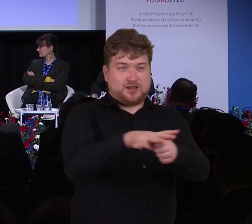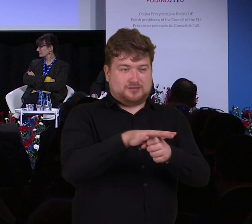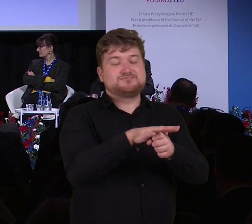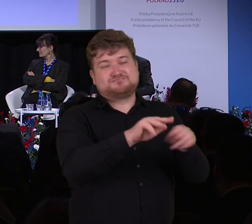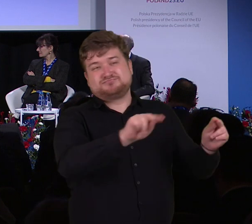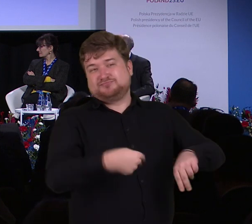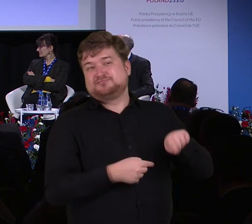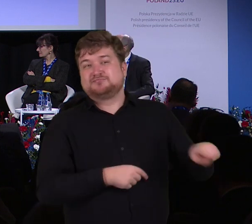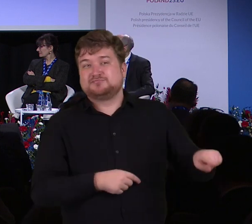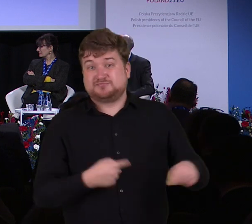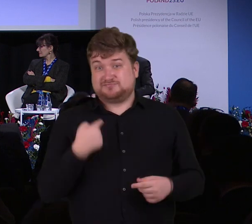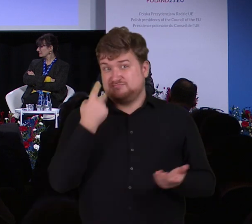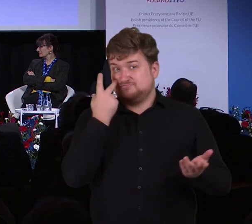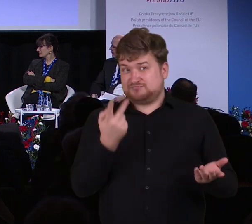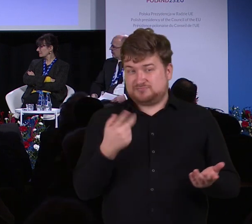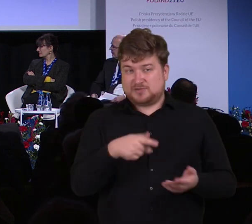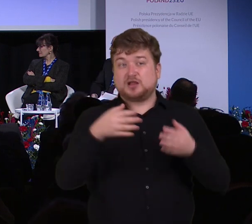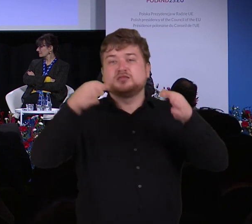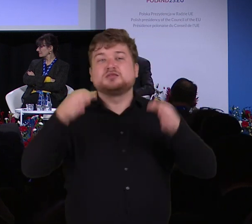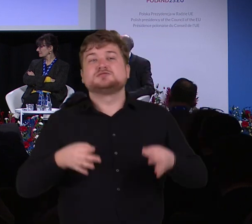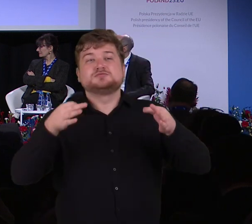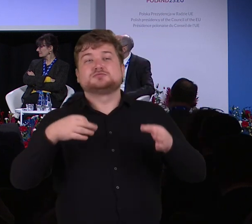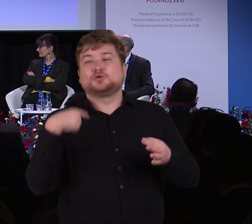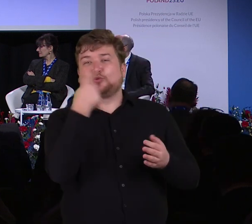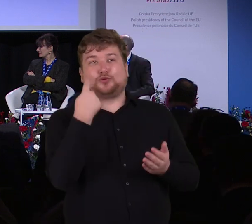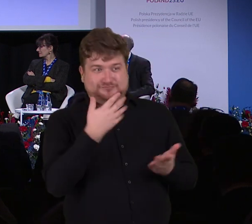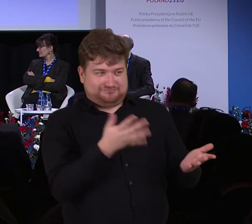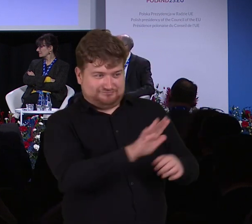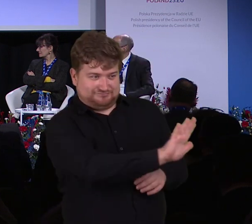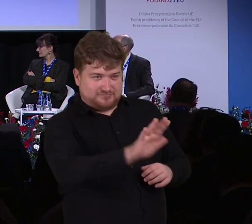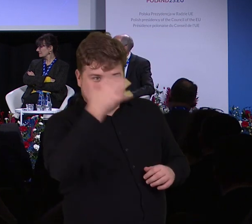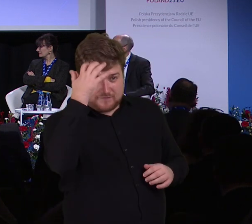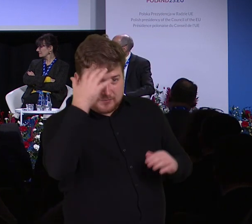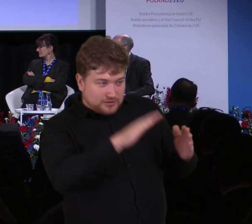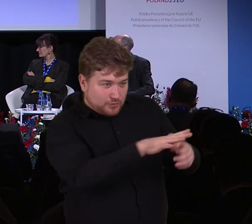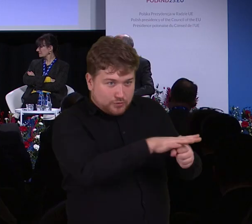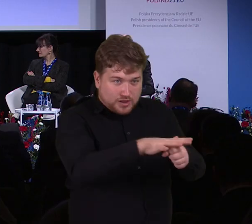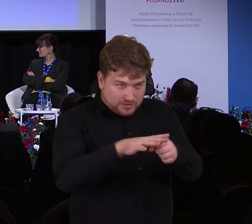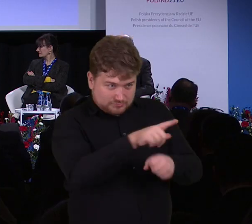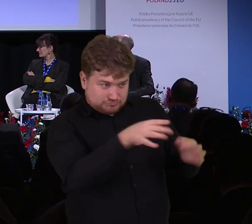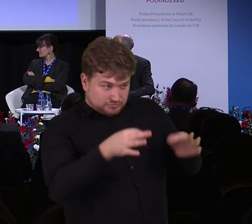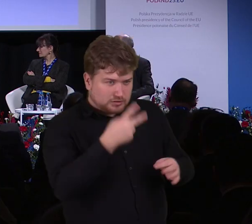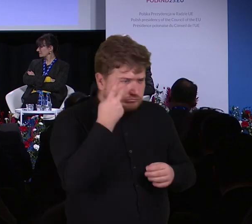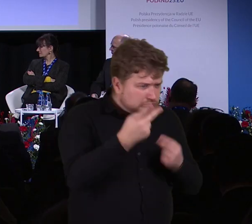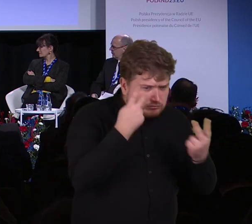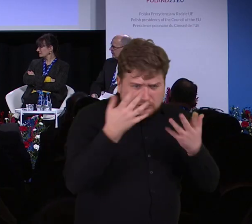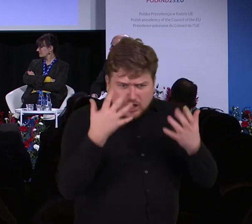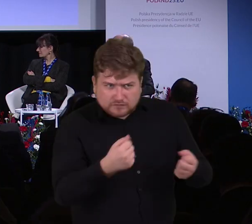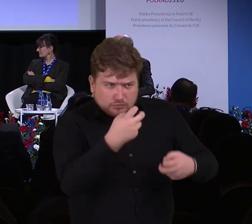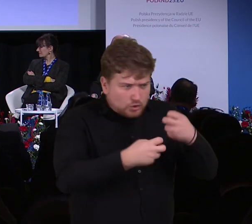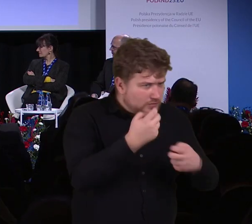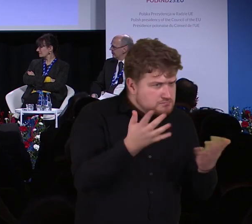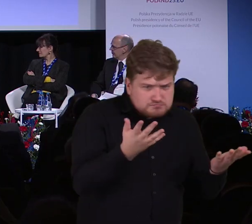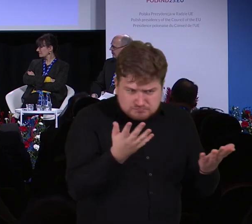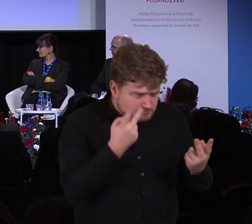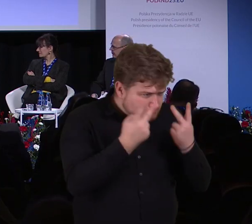the priorities were identified by both regional and local entities. And to confirm